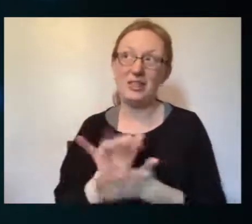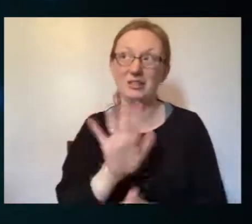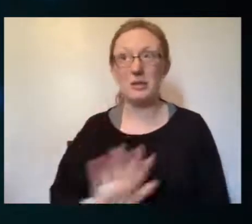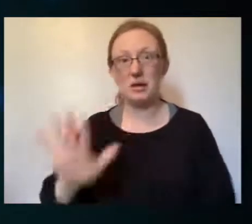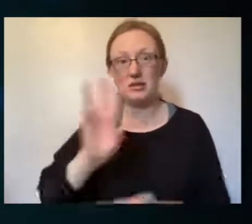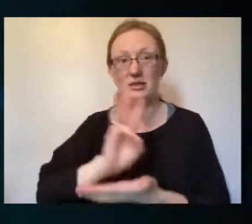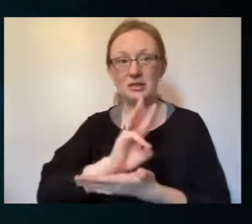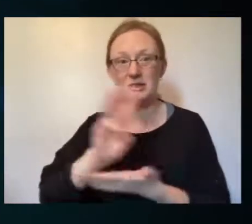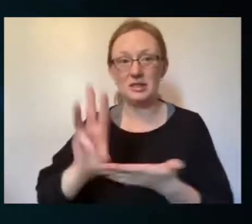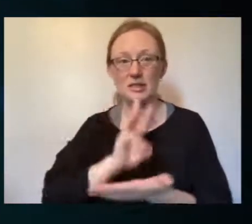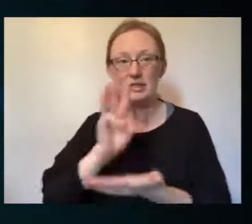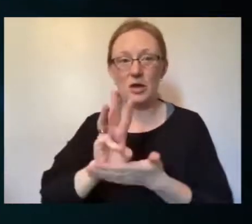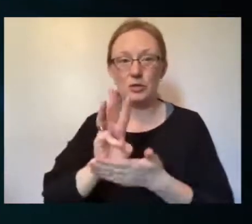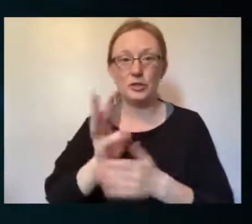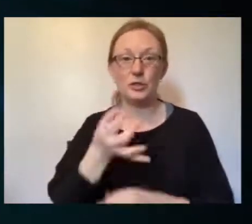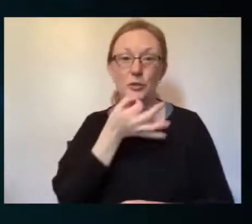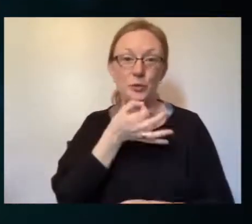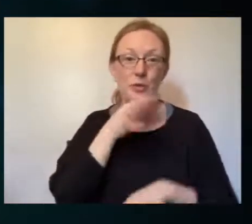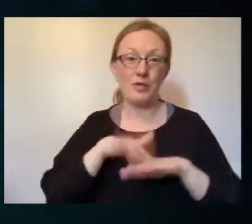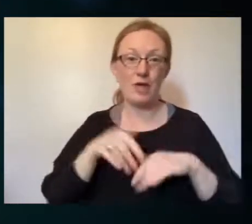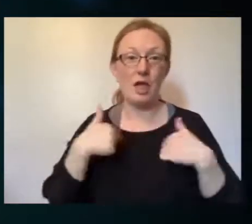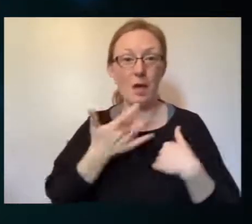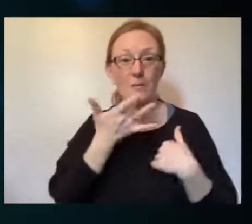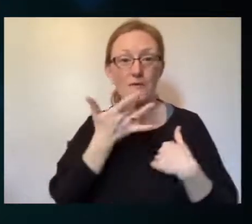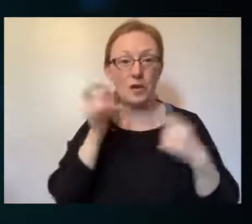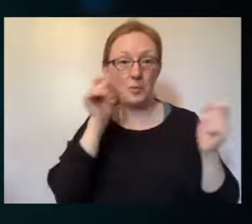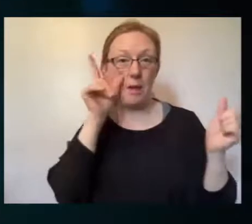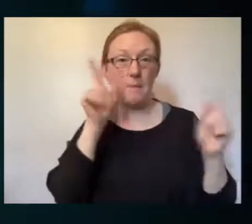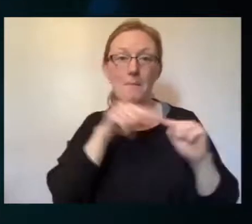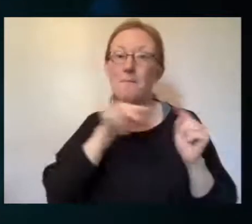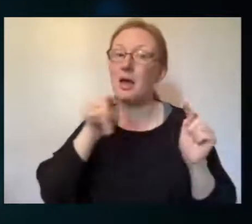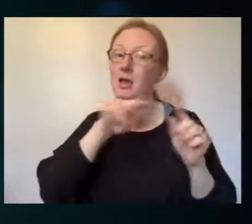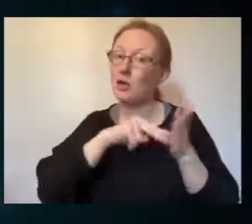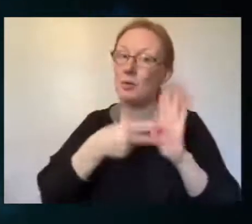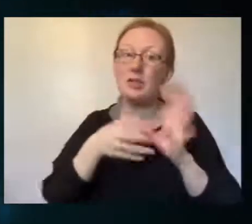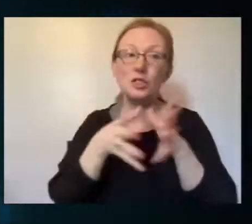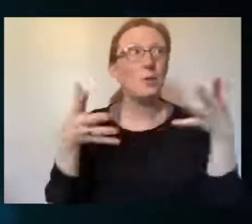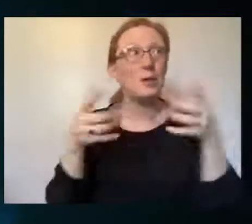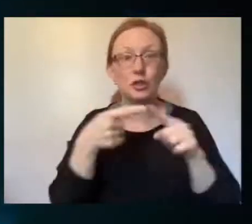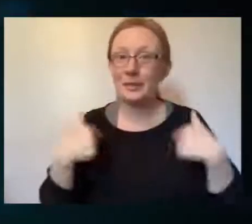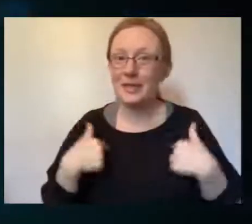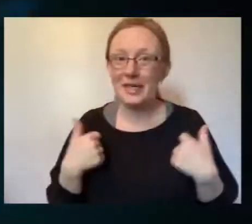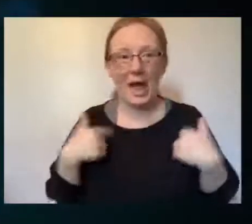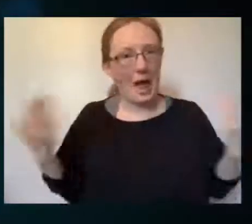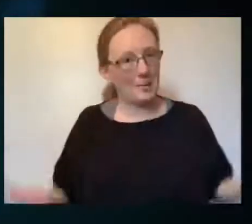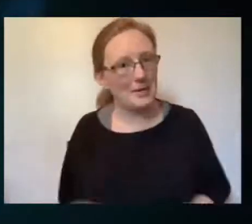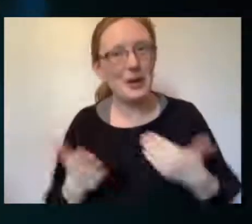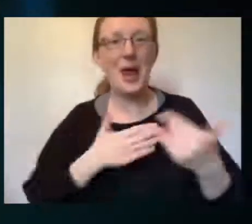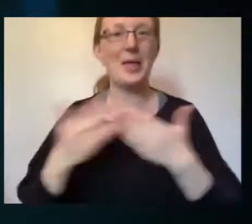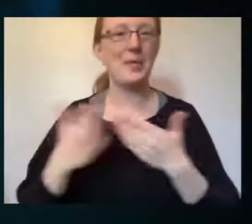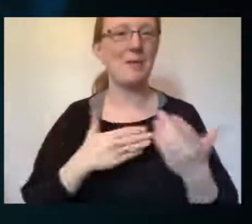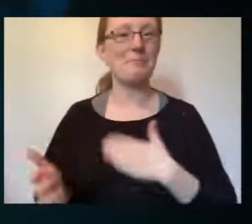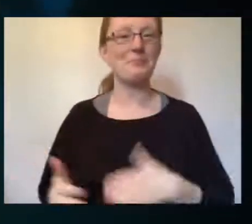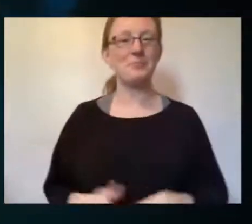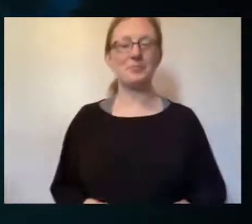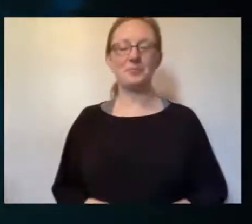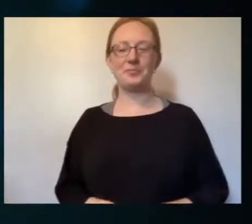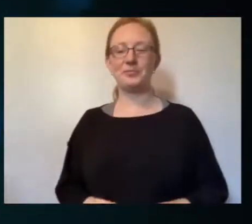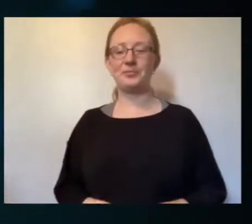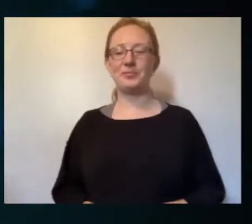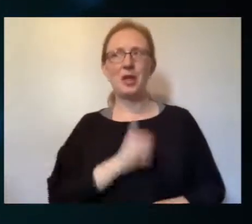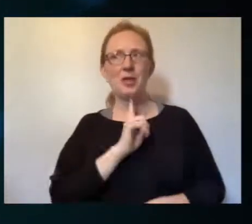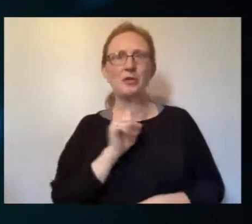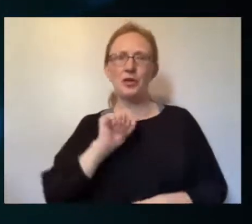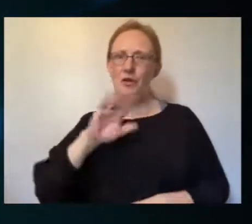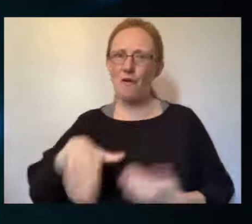6 hours sooner than I'd prefer to be up, but y'all mean so much to me, I'm here anyway. And since I'm sure you're all